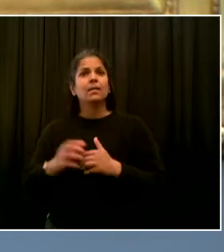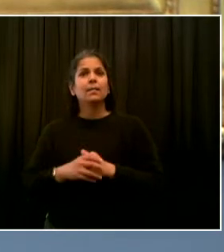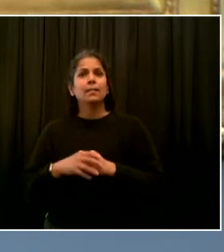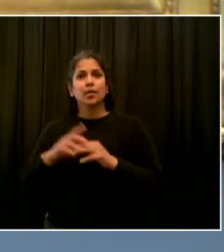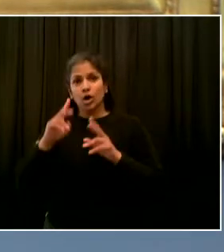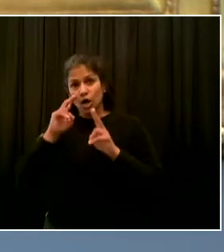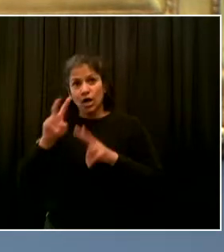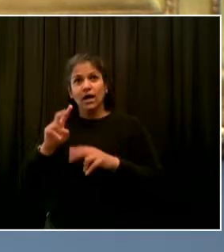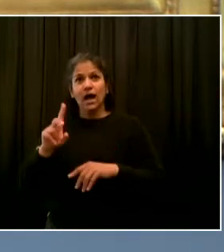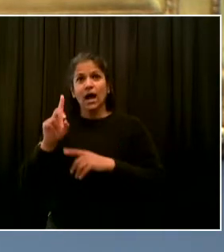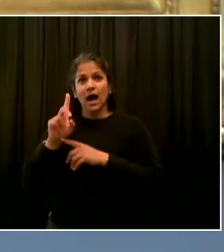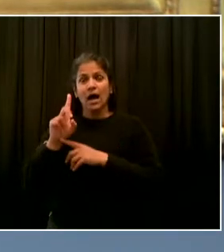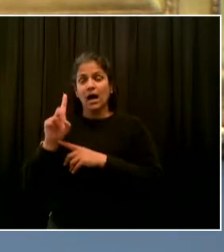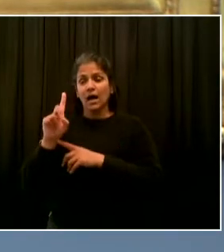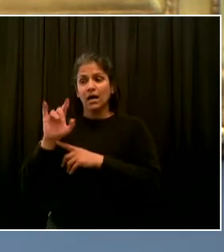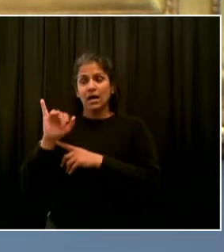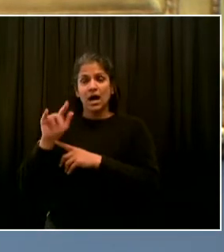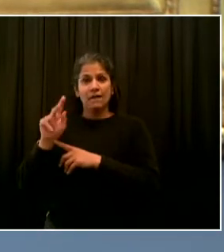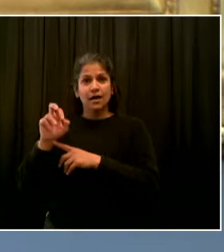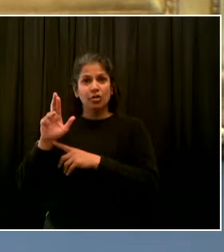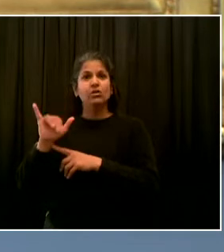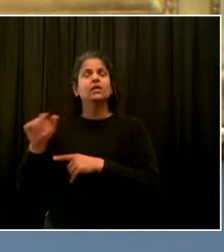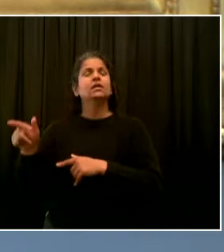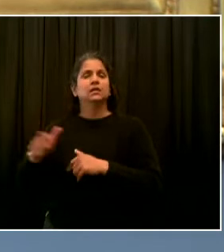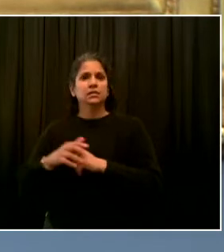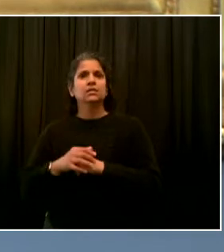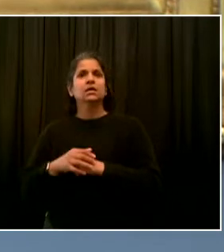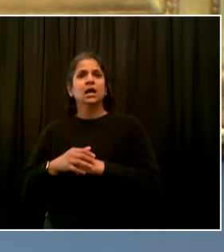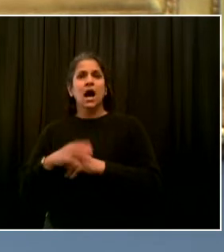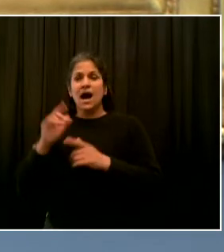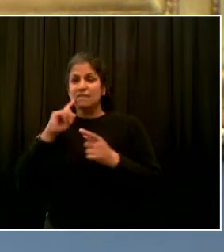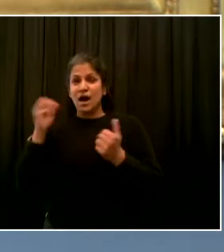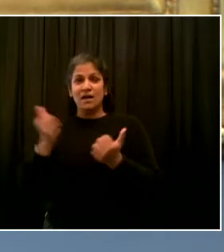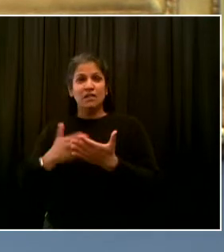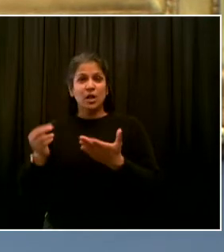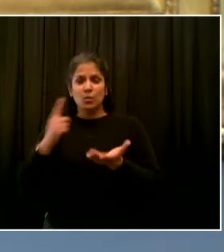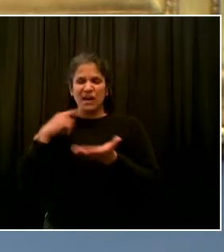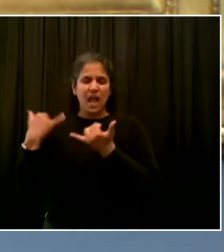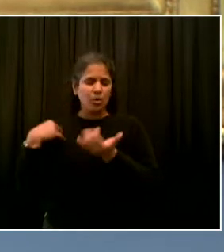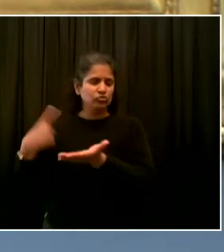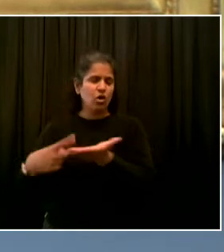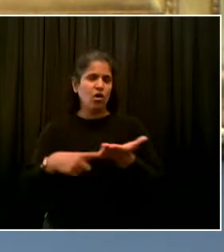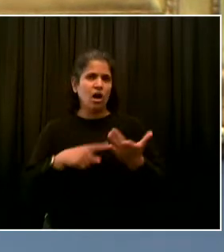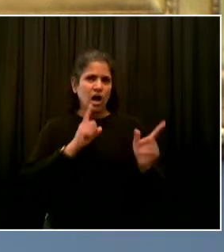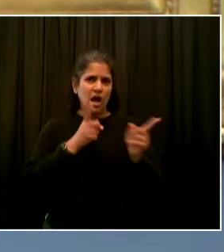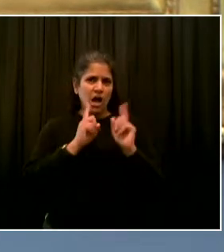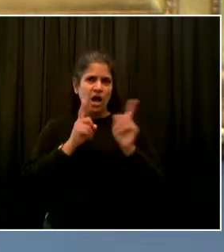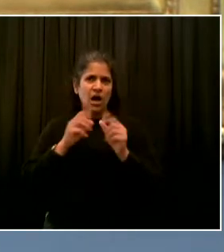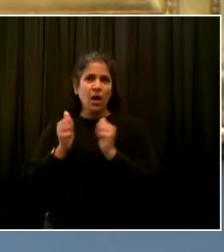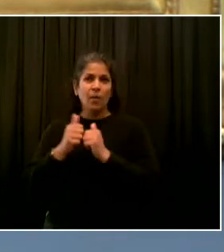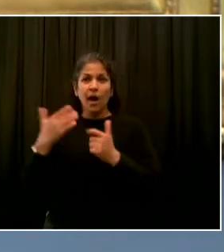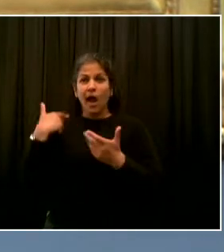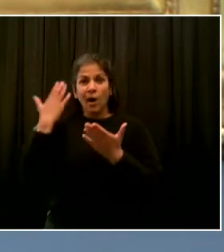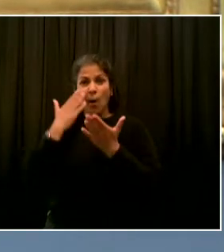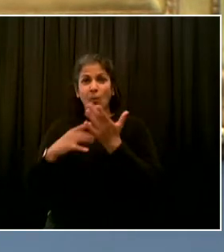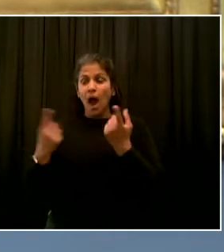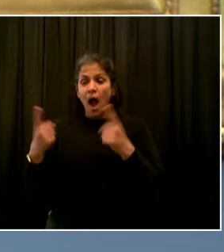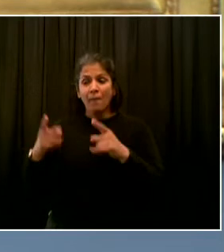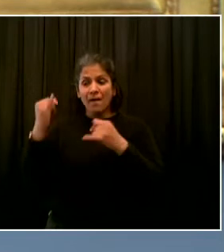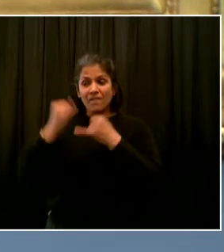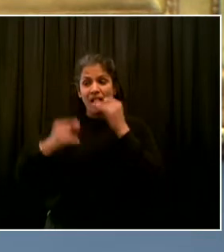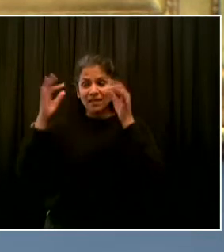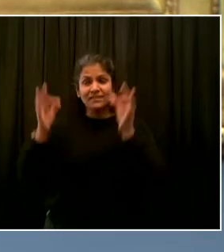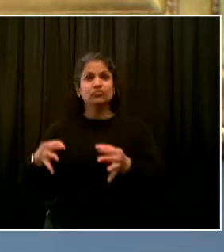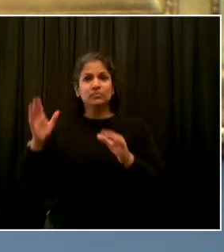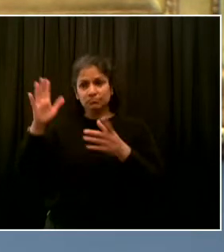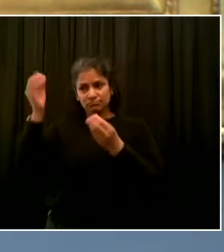of those items that I brought up to Albany, they're talking about it. I can't control them. I don't know what the final product is. Here's the bottom line. When you started talking about it,